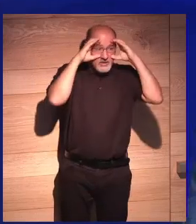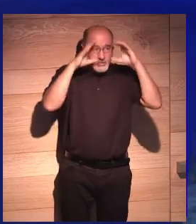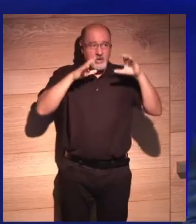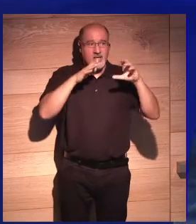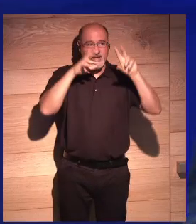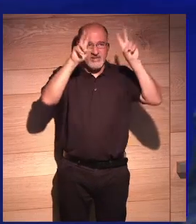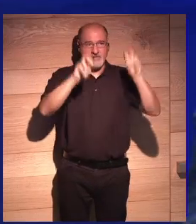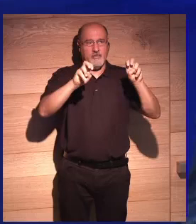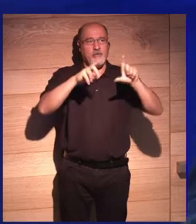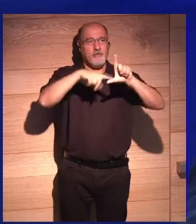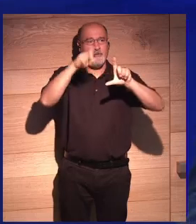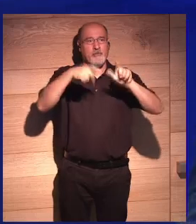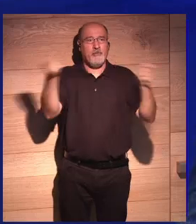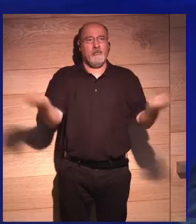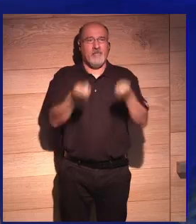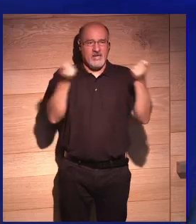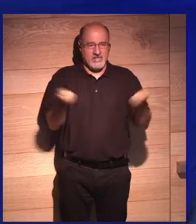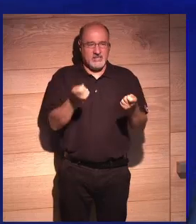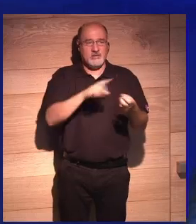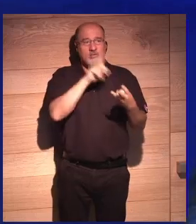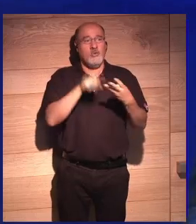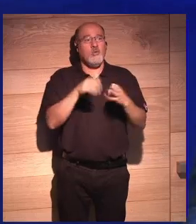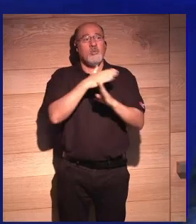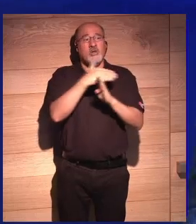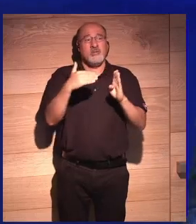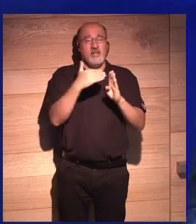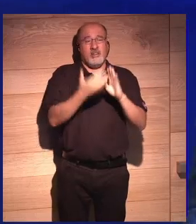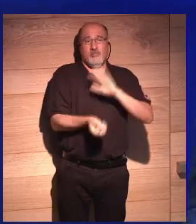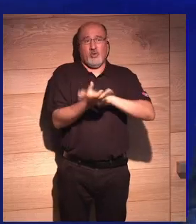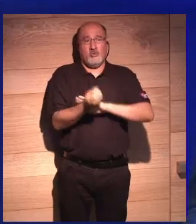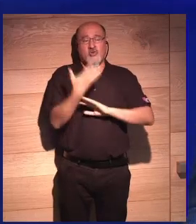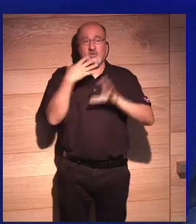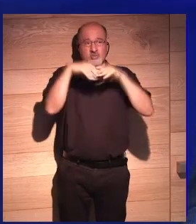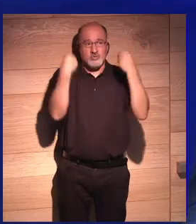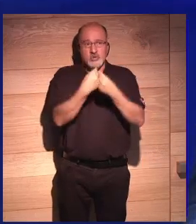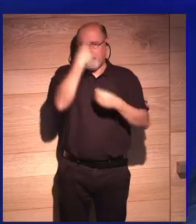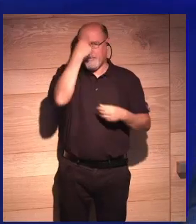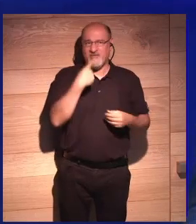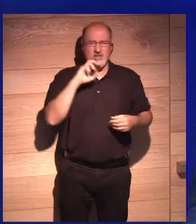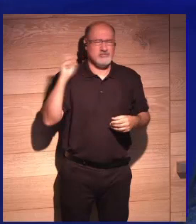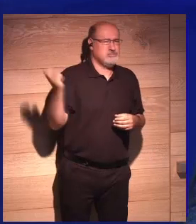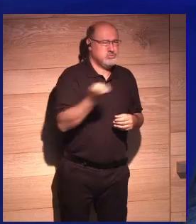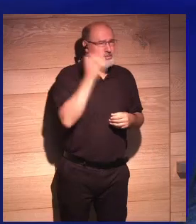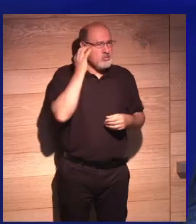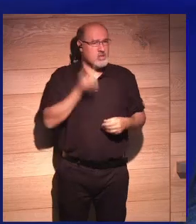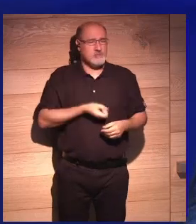developing VR, or at marketing level, or at production level, because there are many